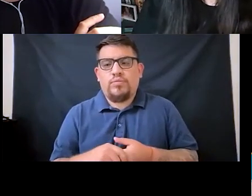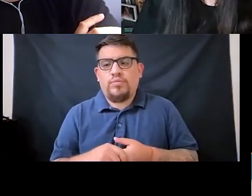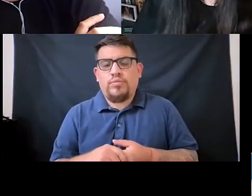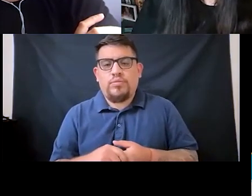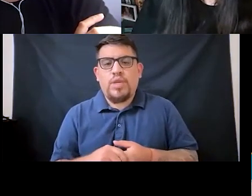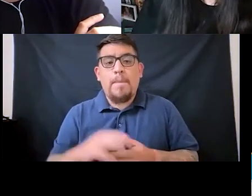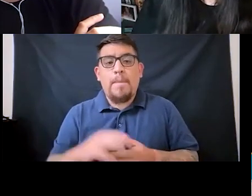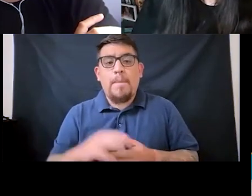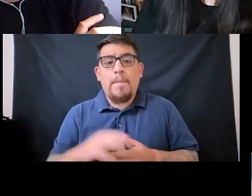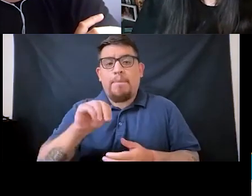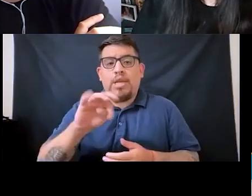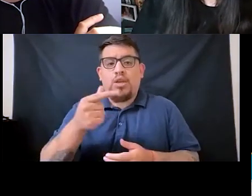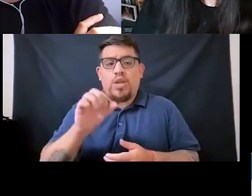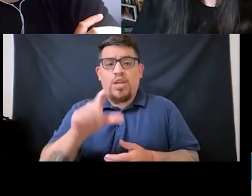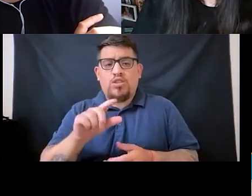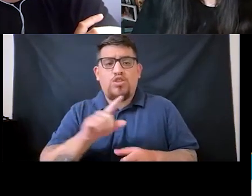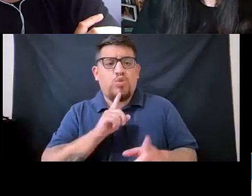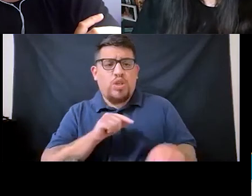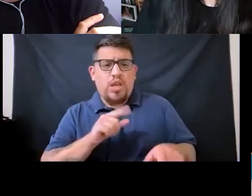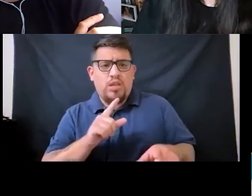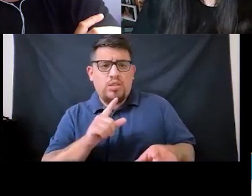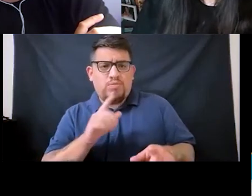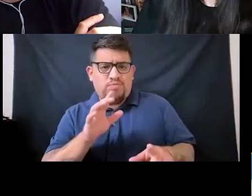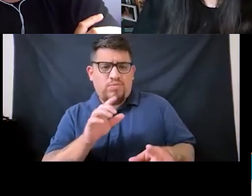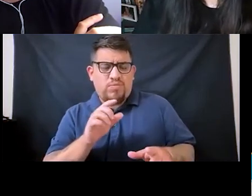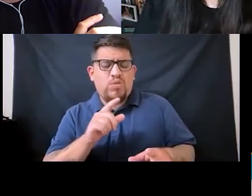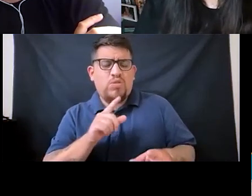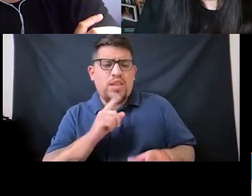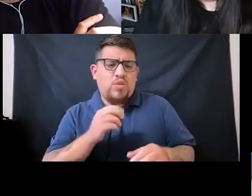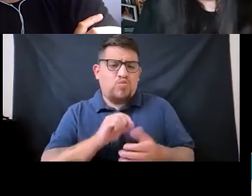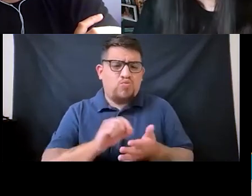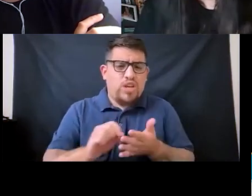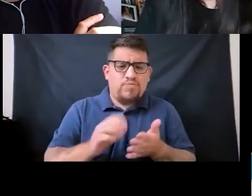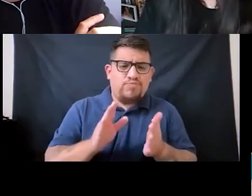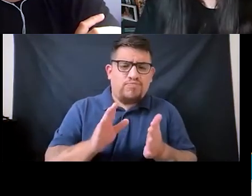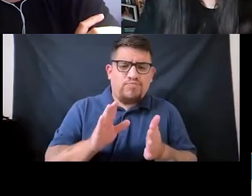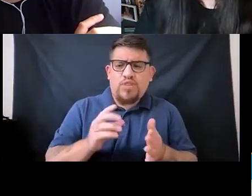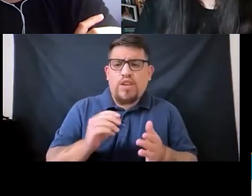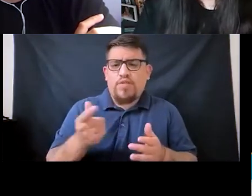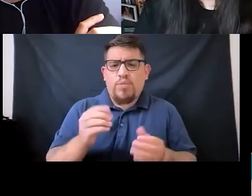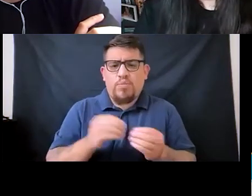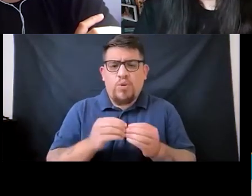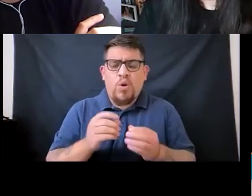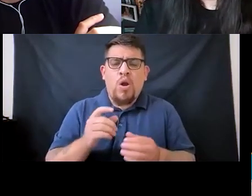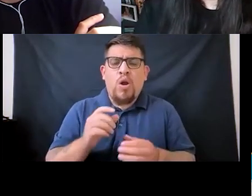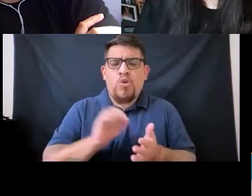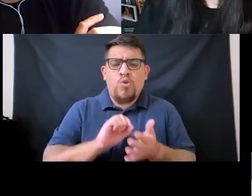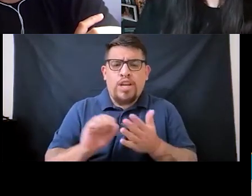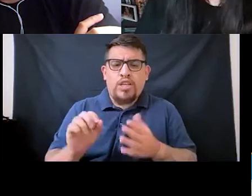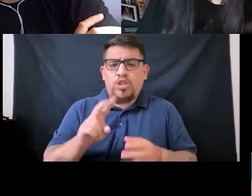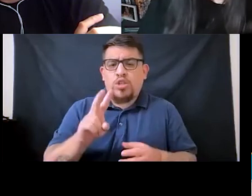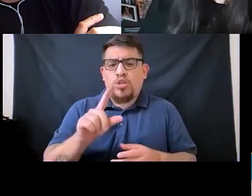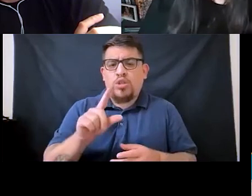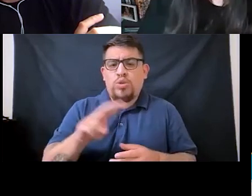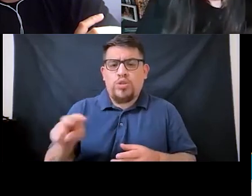Miguel, did you answer this one? Sorry. Oh, you mentioned some writers in the upcoming writer coming out in 2022.